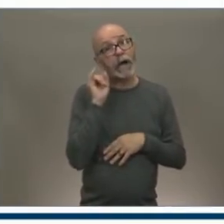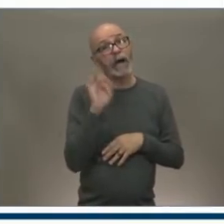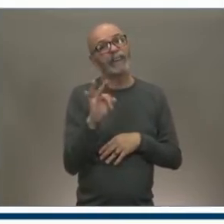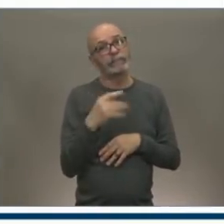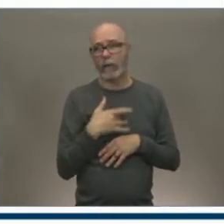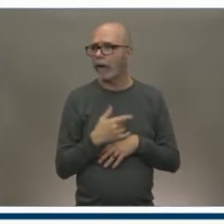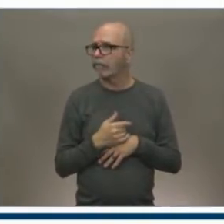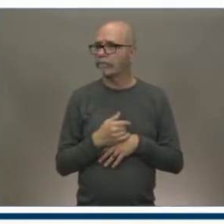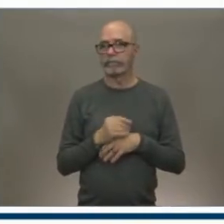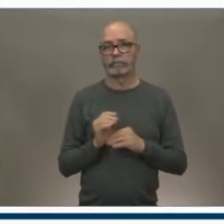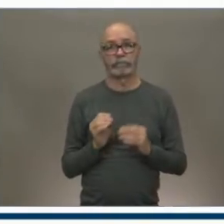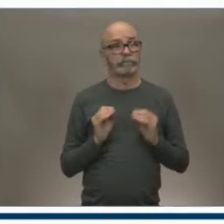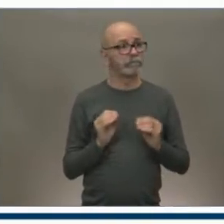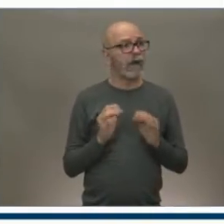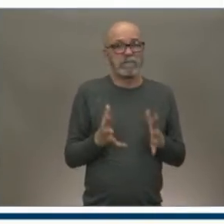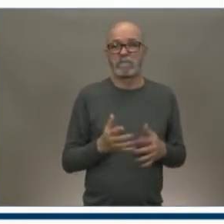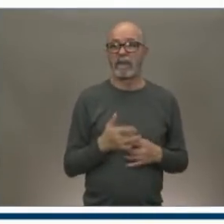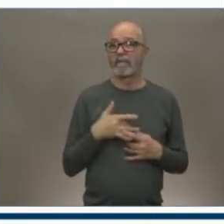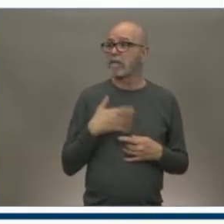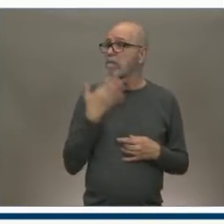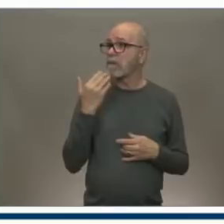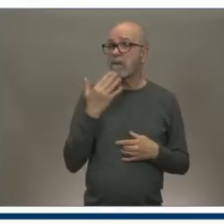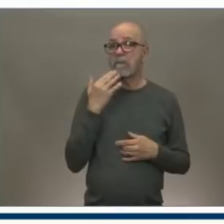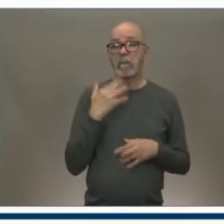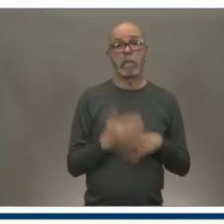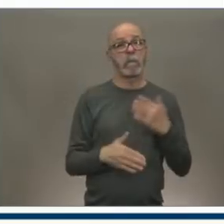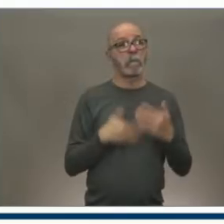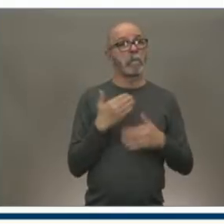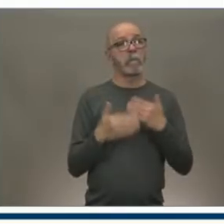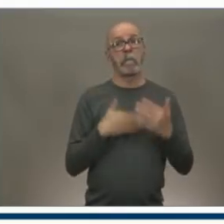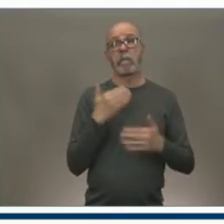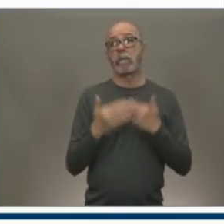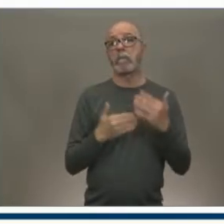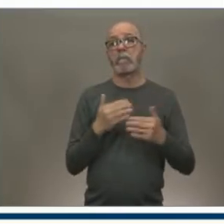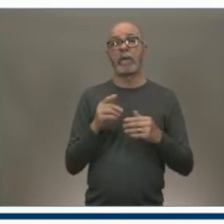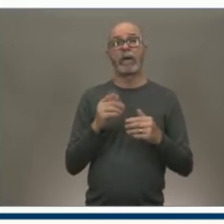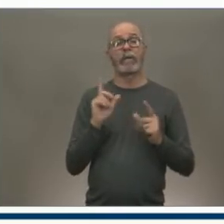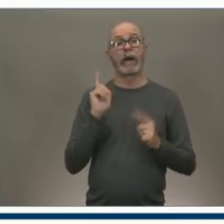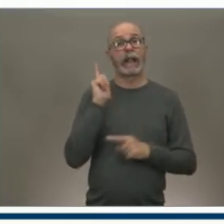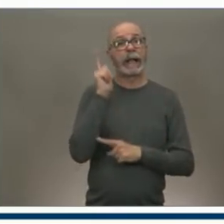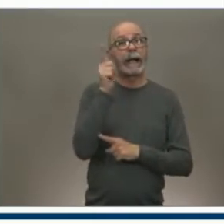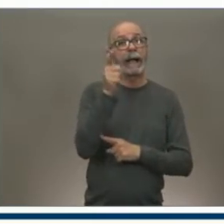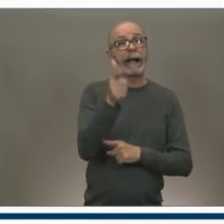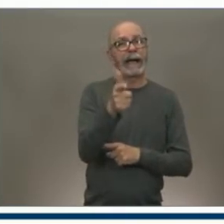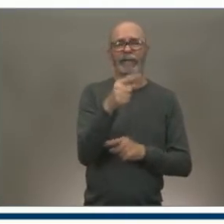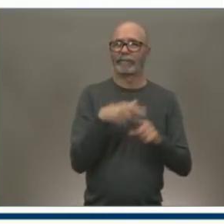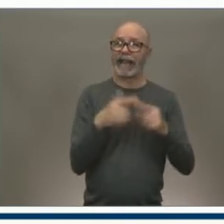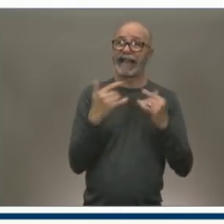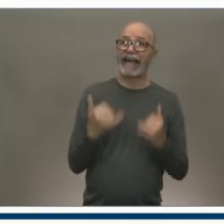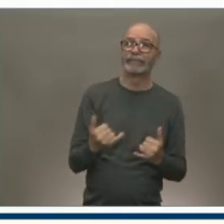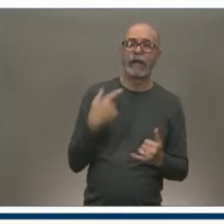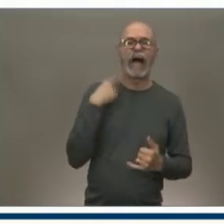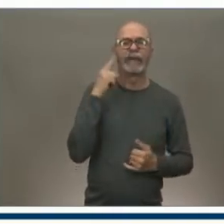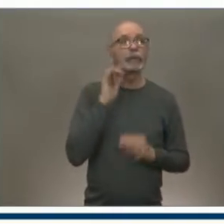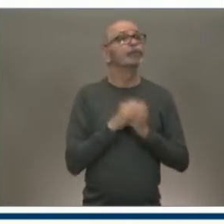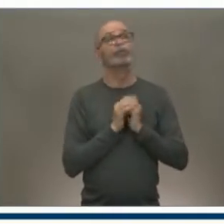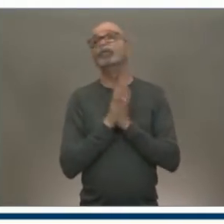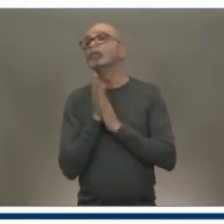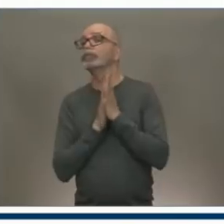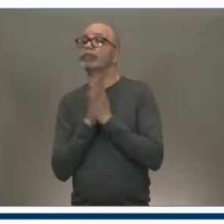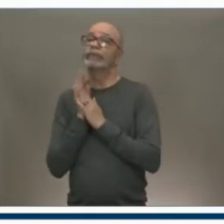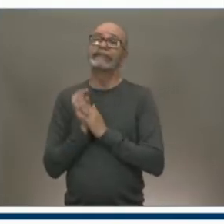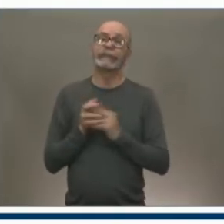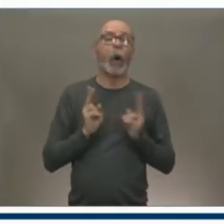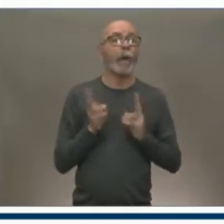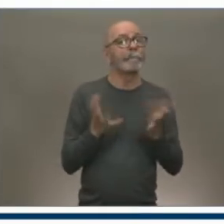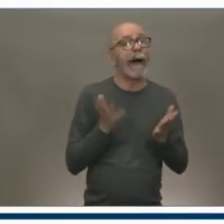than that, then that'll be great news. But I think to have some reasonable expectations that COVID is not